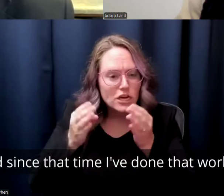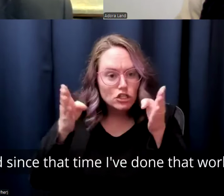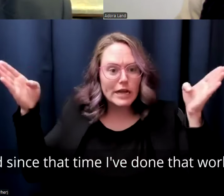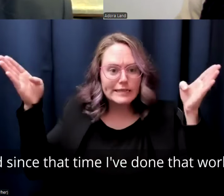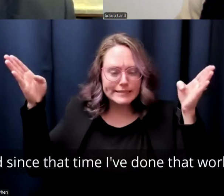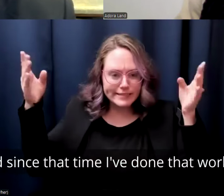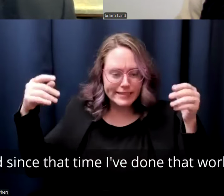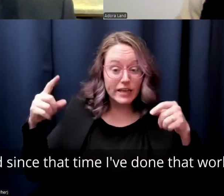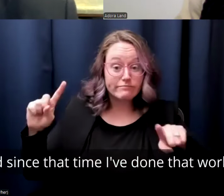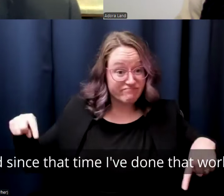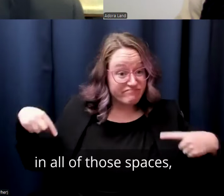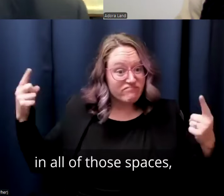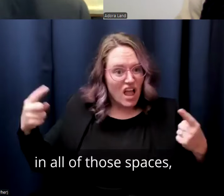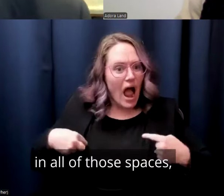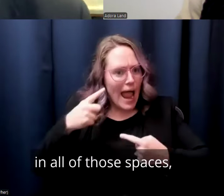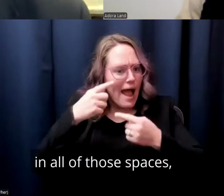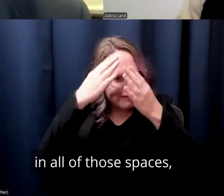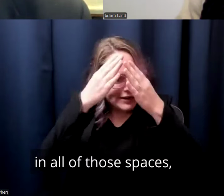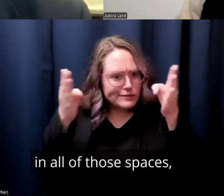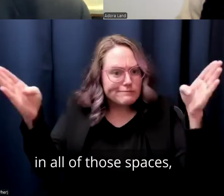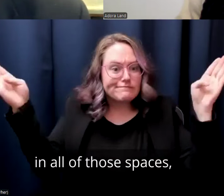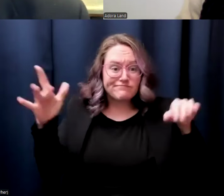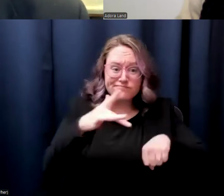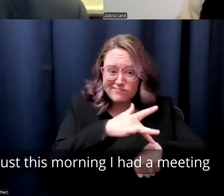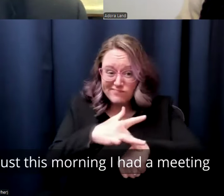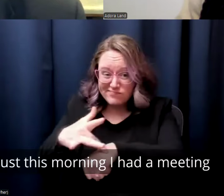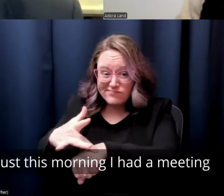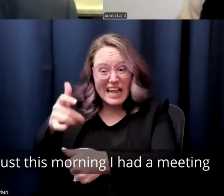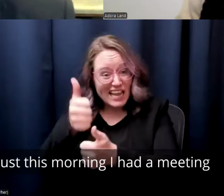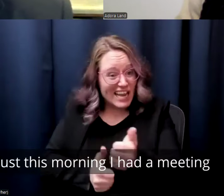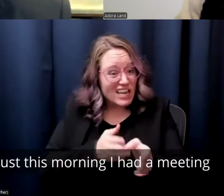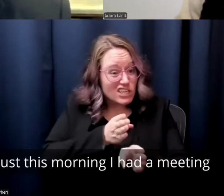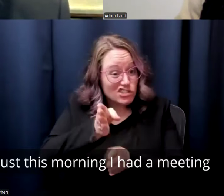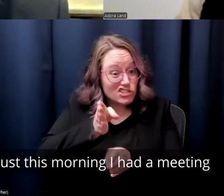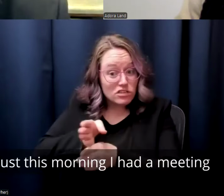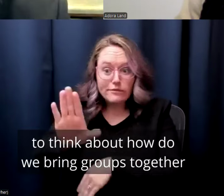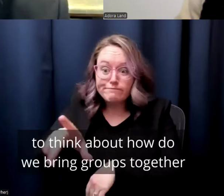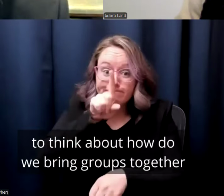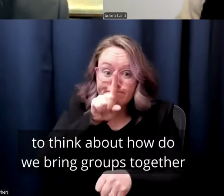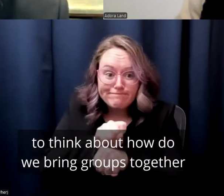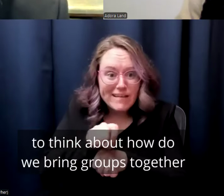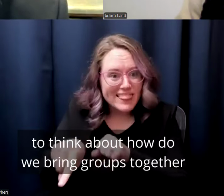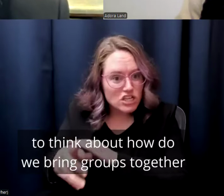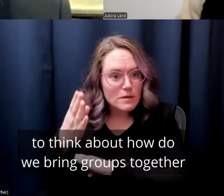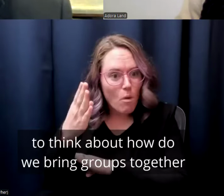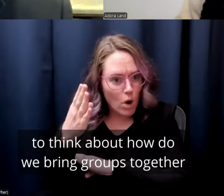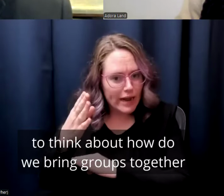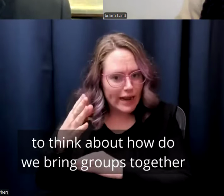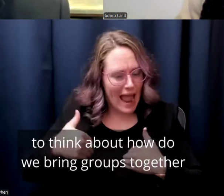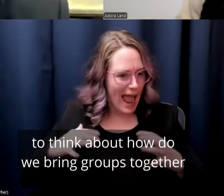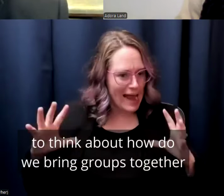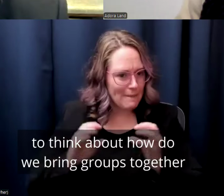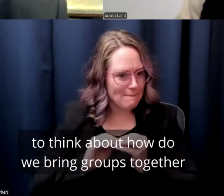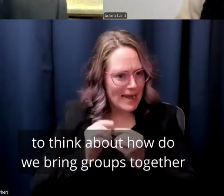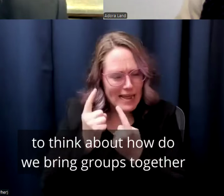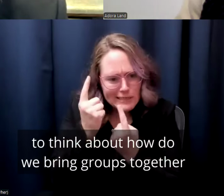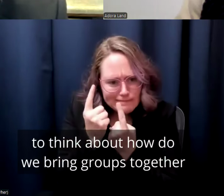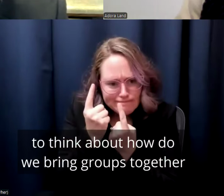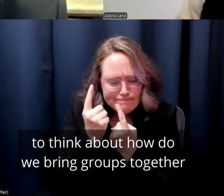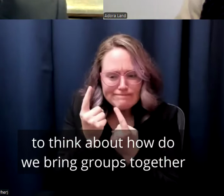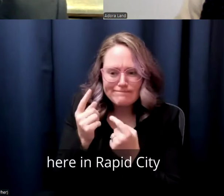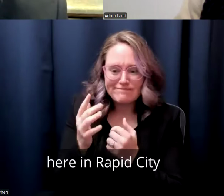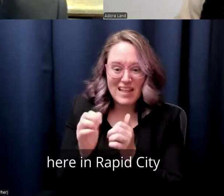time, I've done that work in all of those spaces. Just this morning, I had a meeting to think about how do we bring